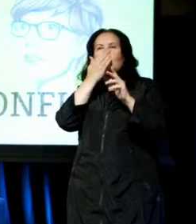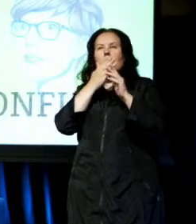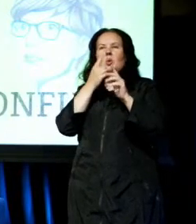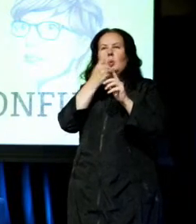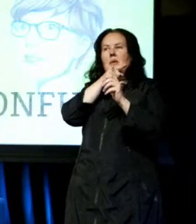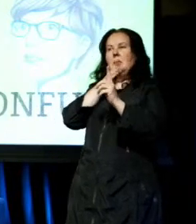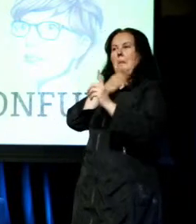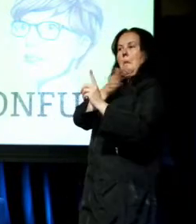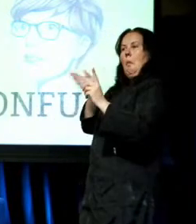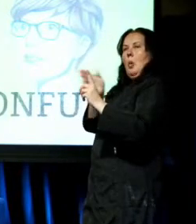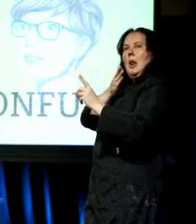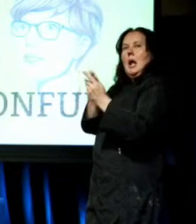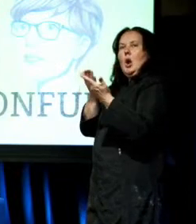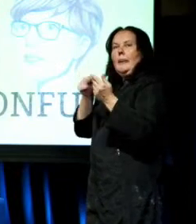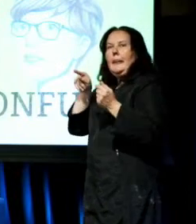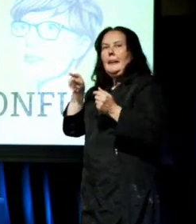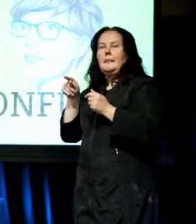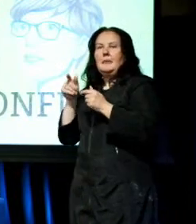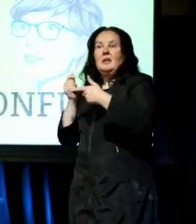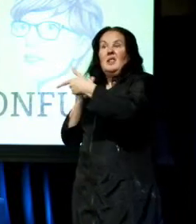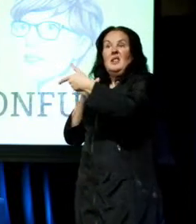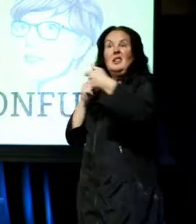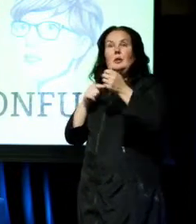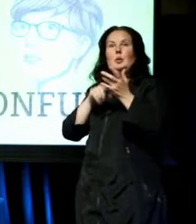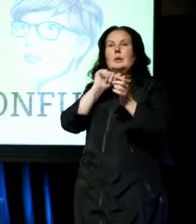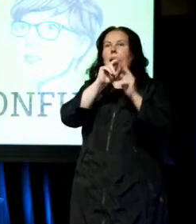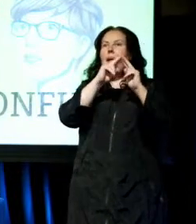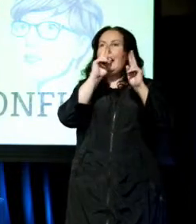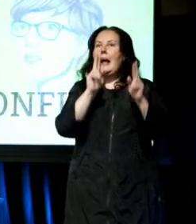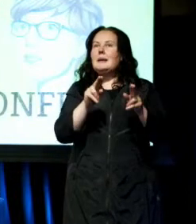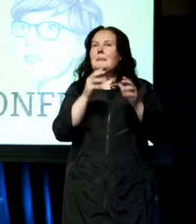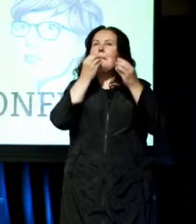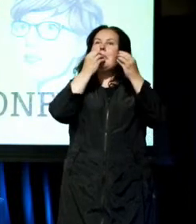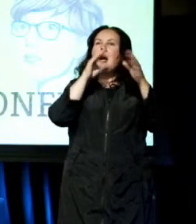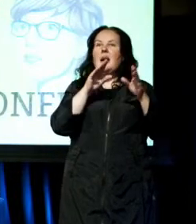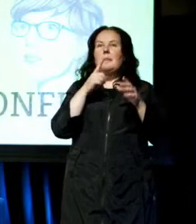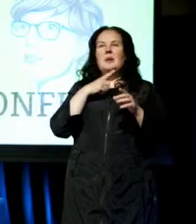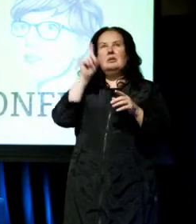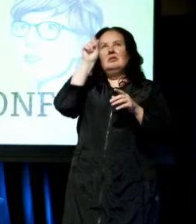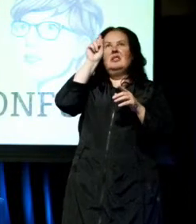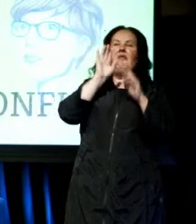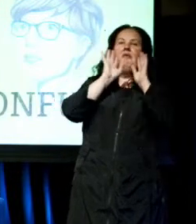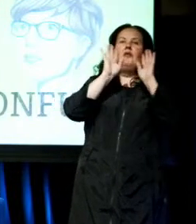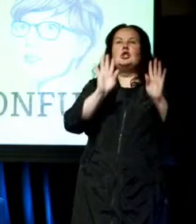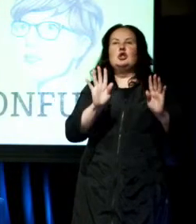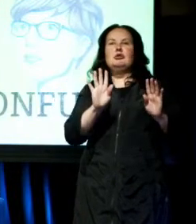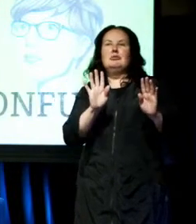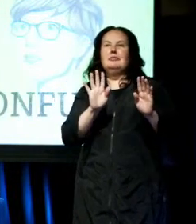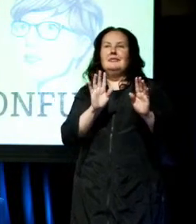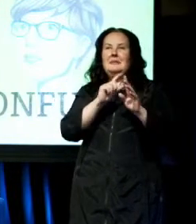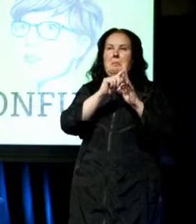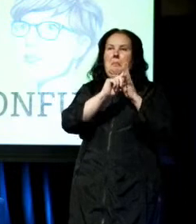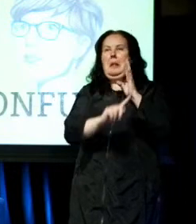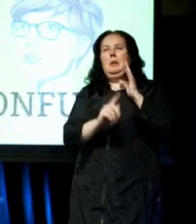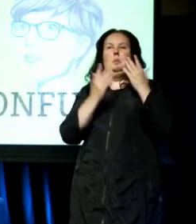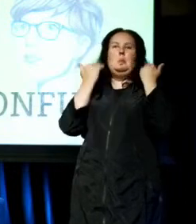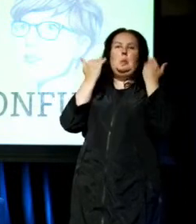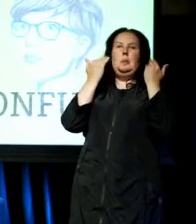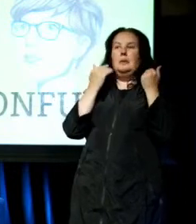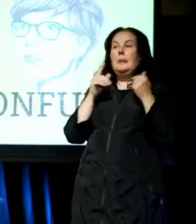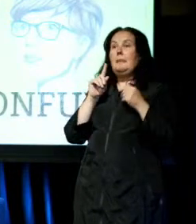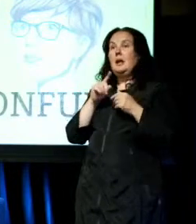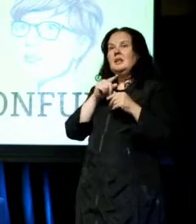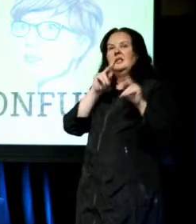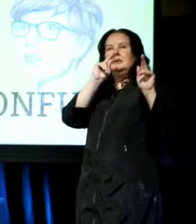And because disability is cool now, essentially. But also maybe because this high school bully is trying to insulate herself